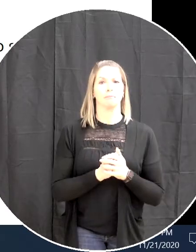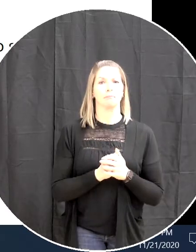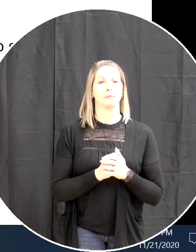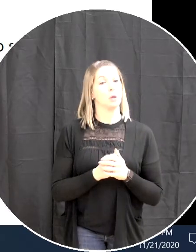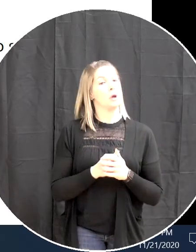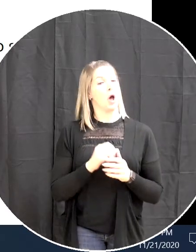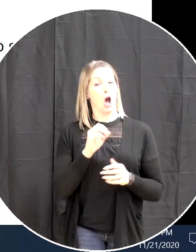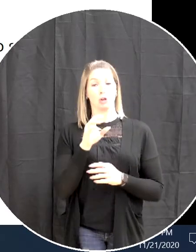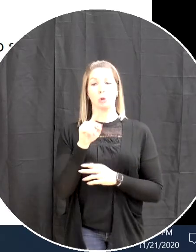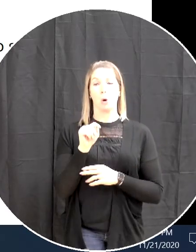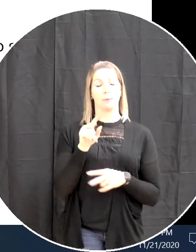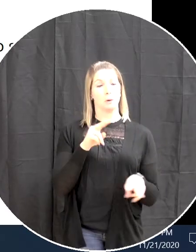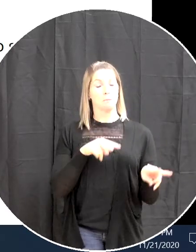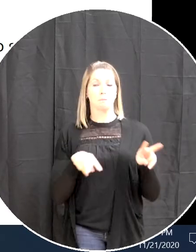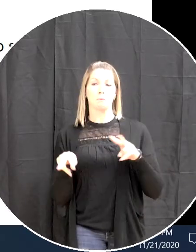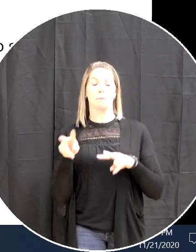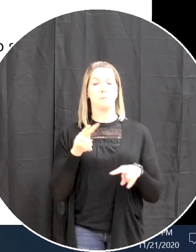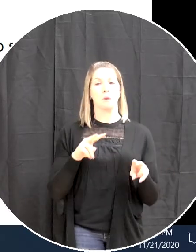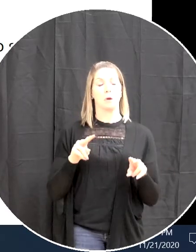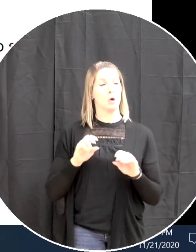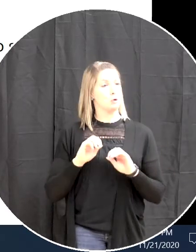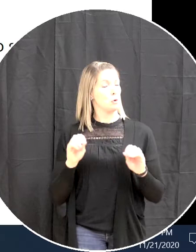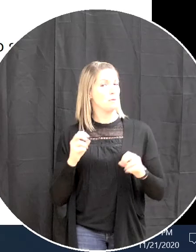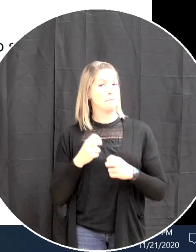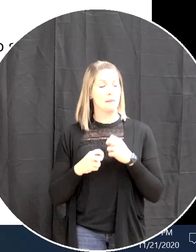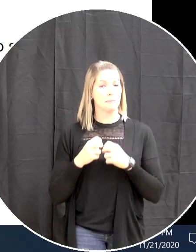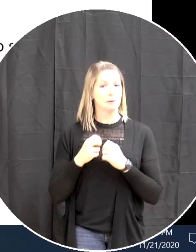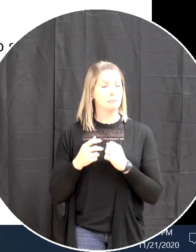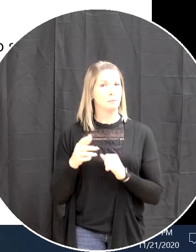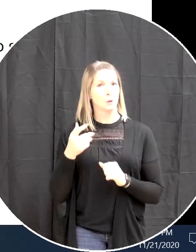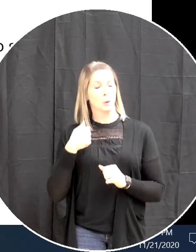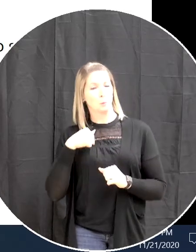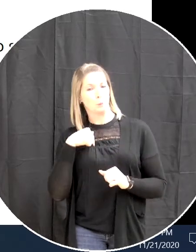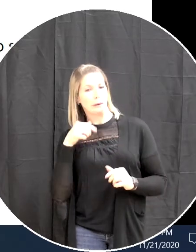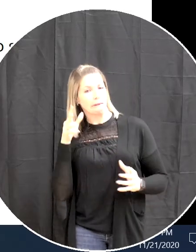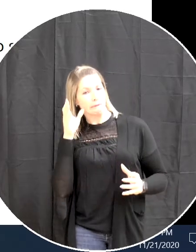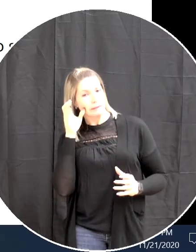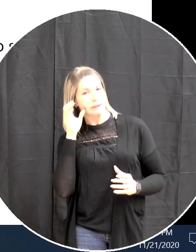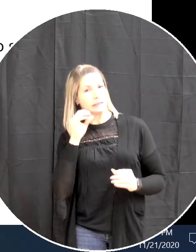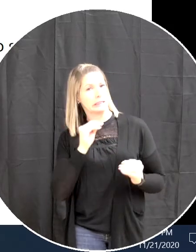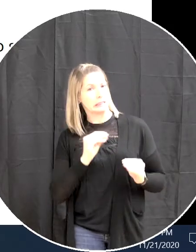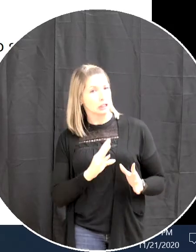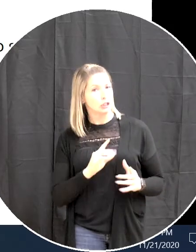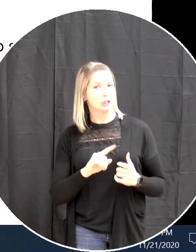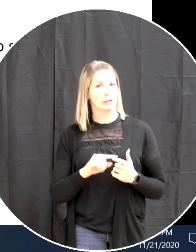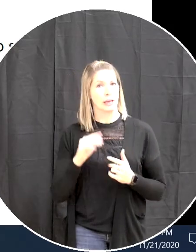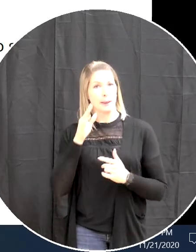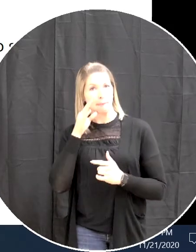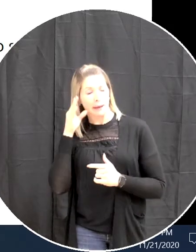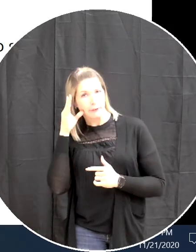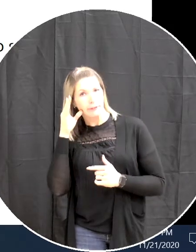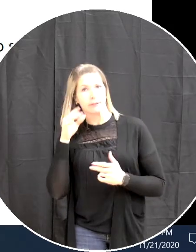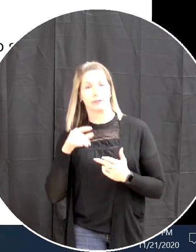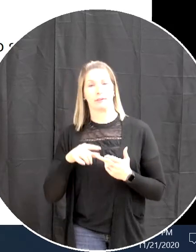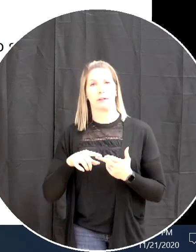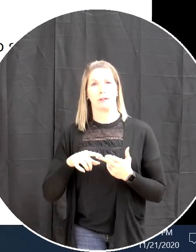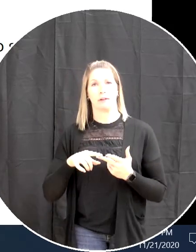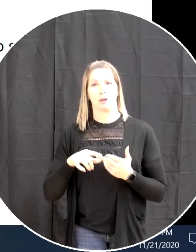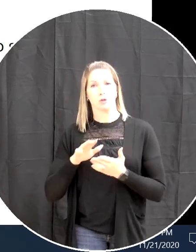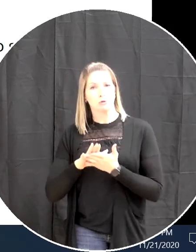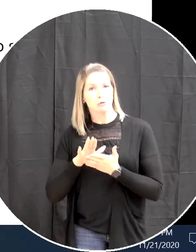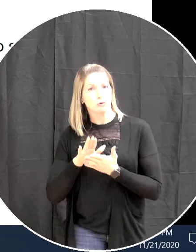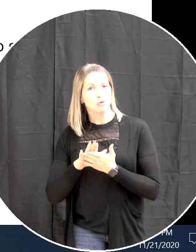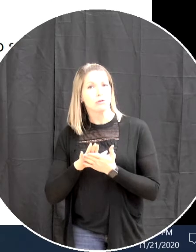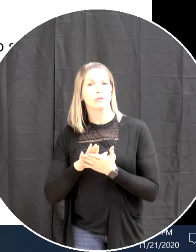hiccups, no major issues. We listened to teachers, parents, did a lot of consultation with School